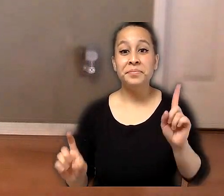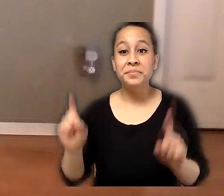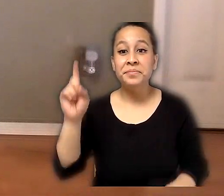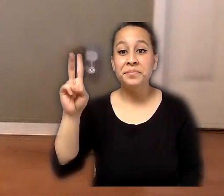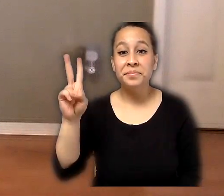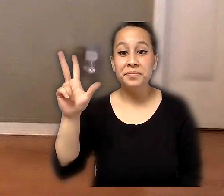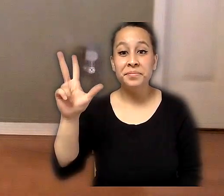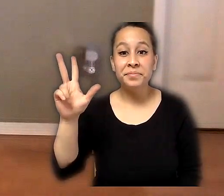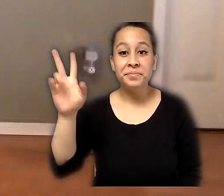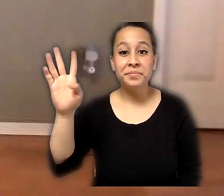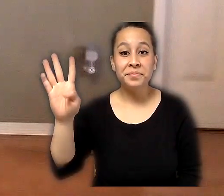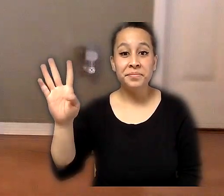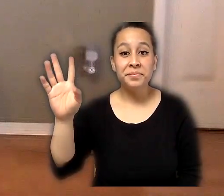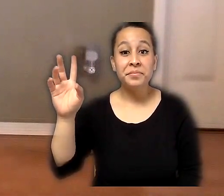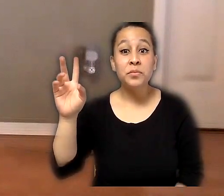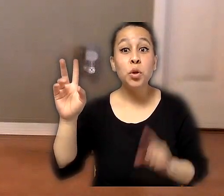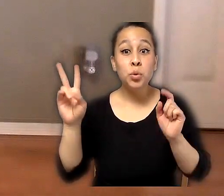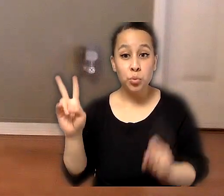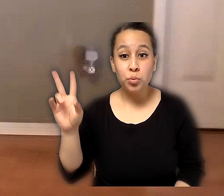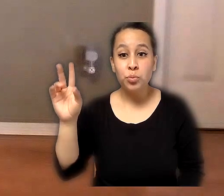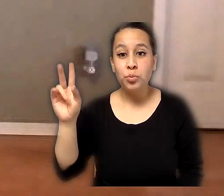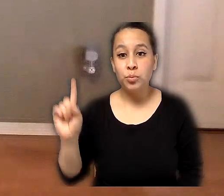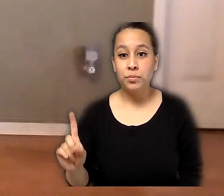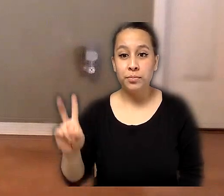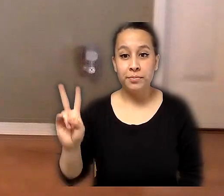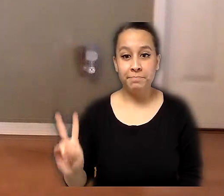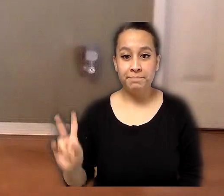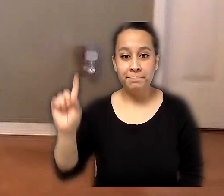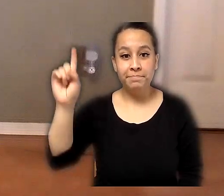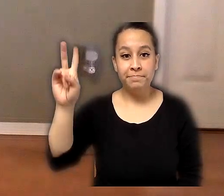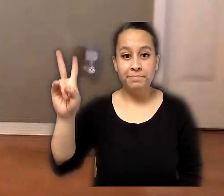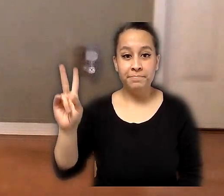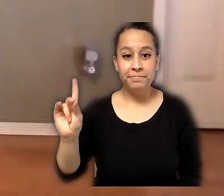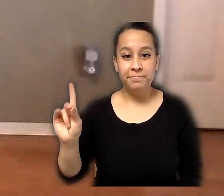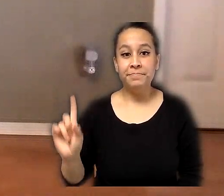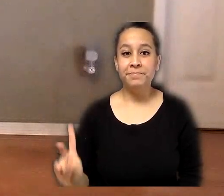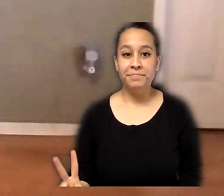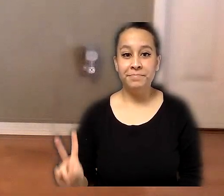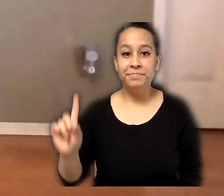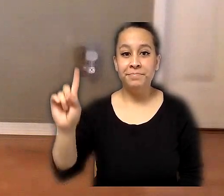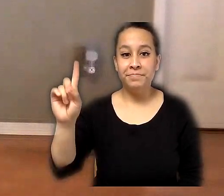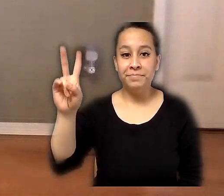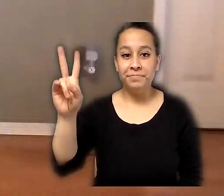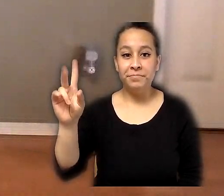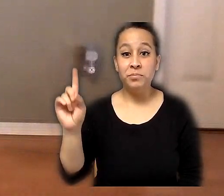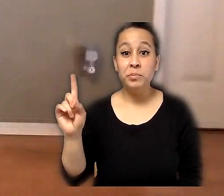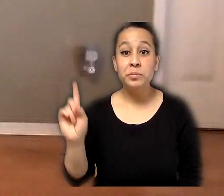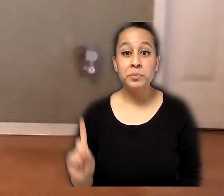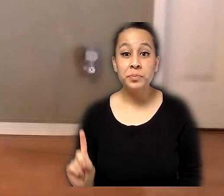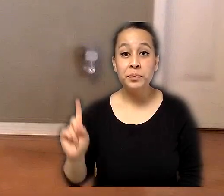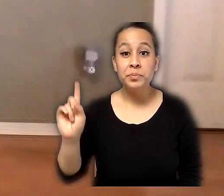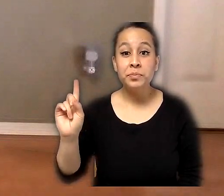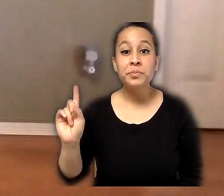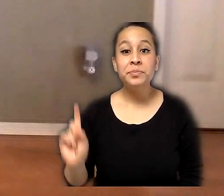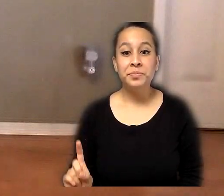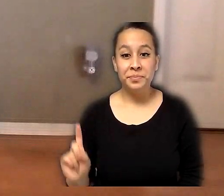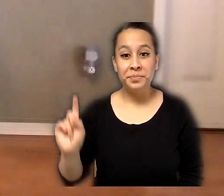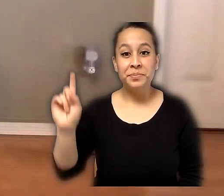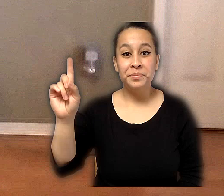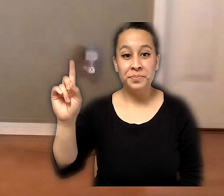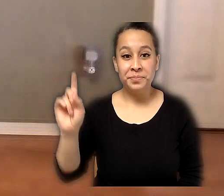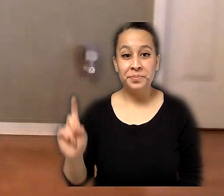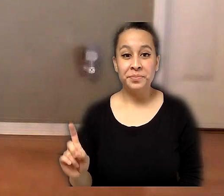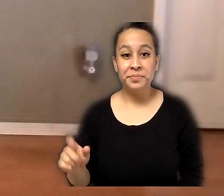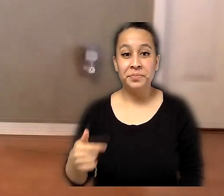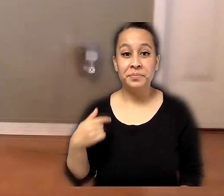up. And two count. One, two, one, two, one, two, one, count. One, one, one,